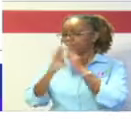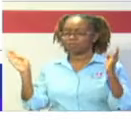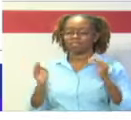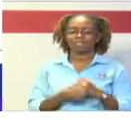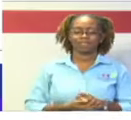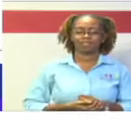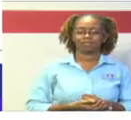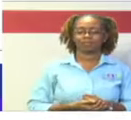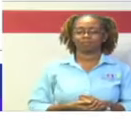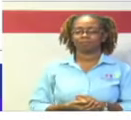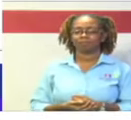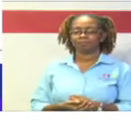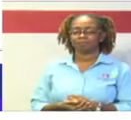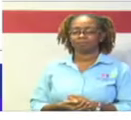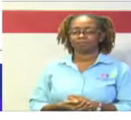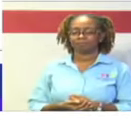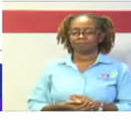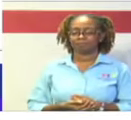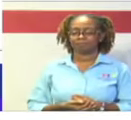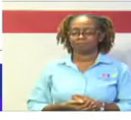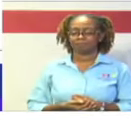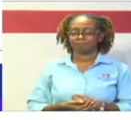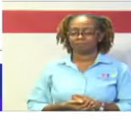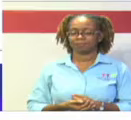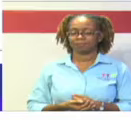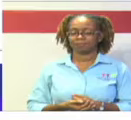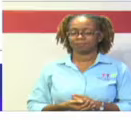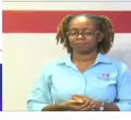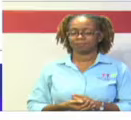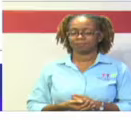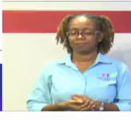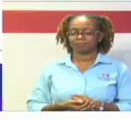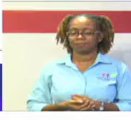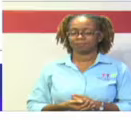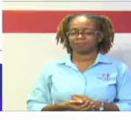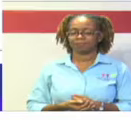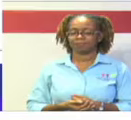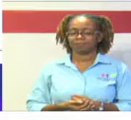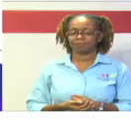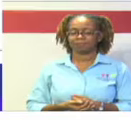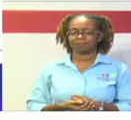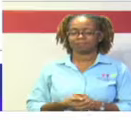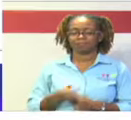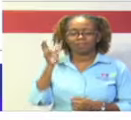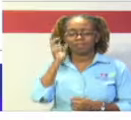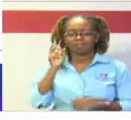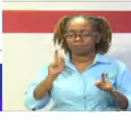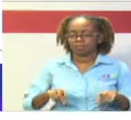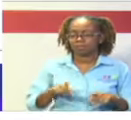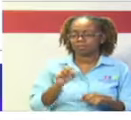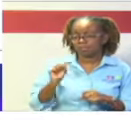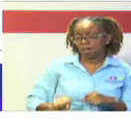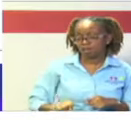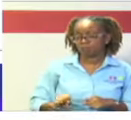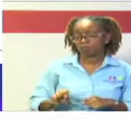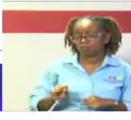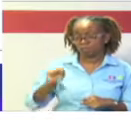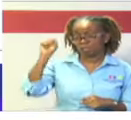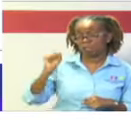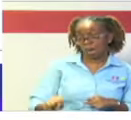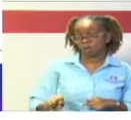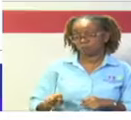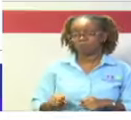Over the weekend, we saw a lot of people in South Trinidad coming out for the Pfizer and Janssen vaccines. So,